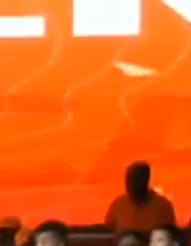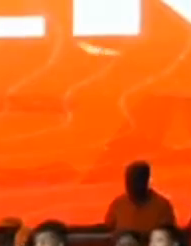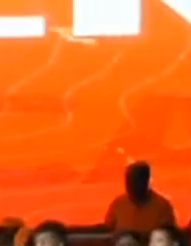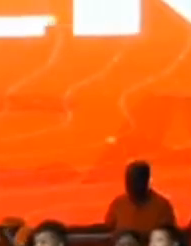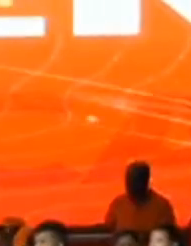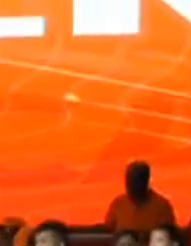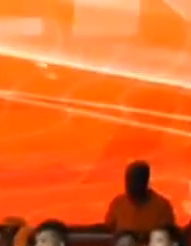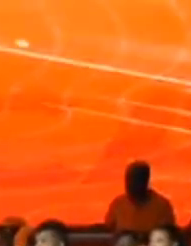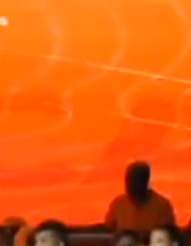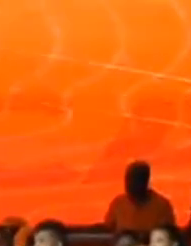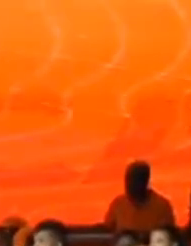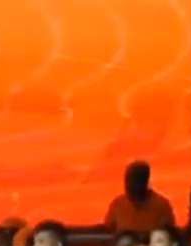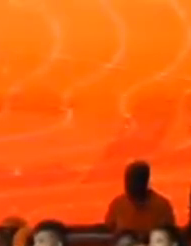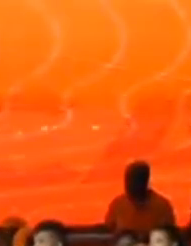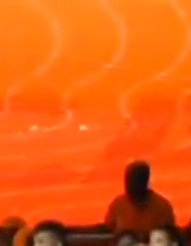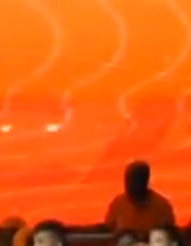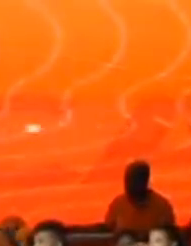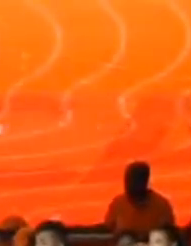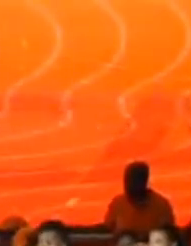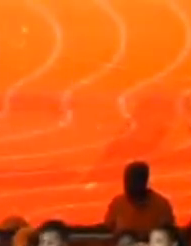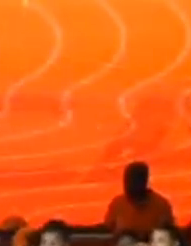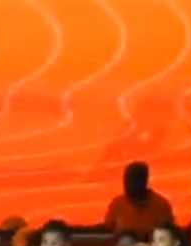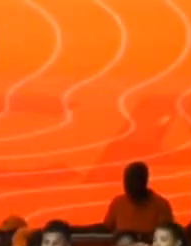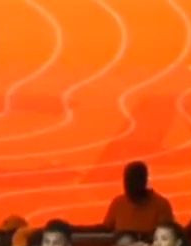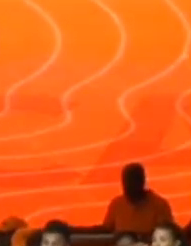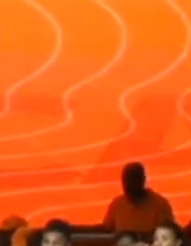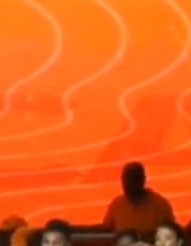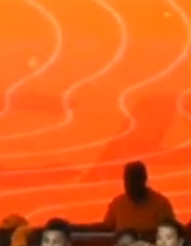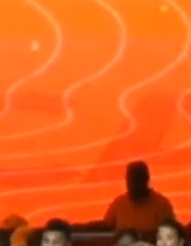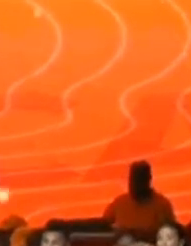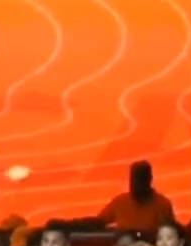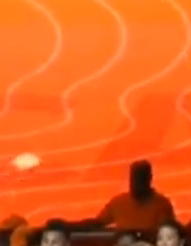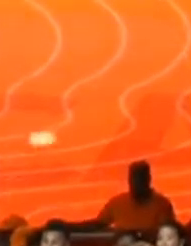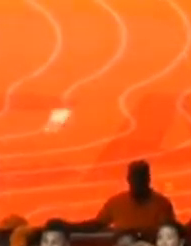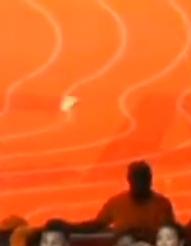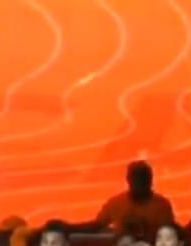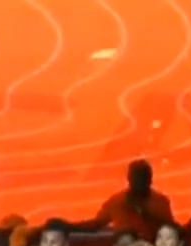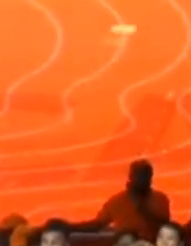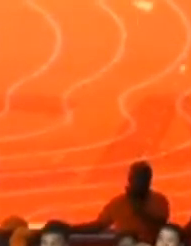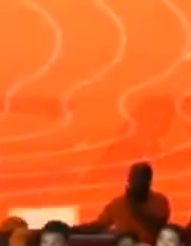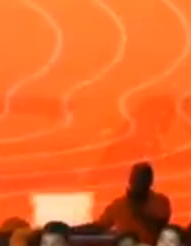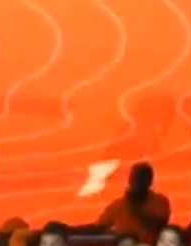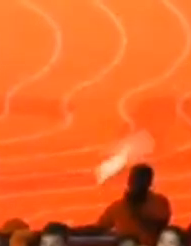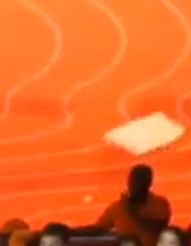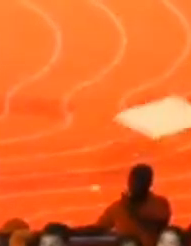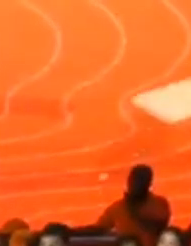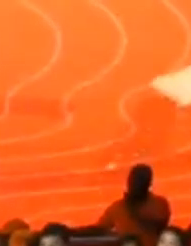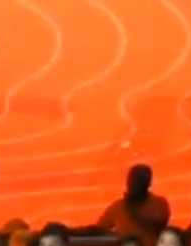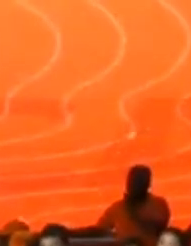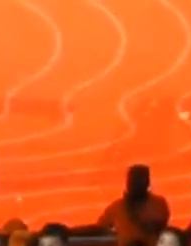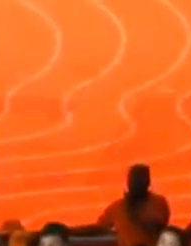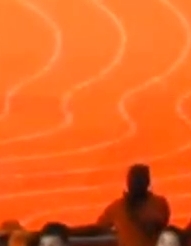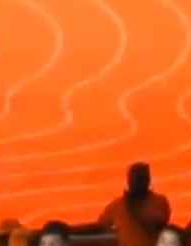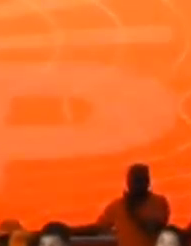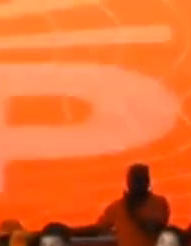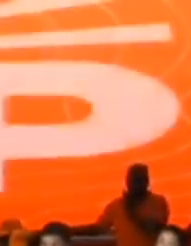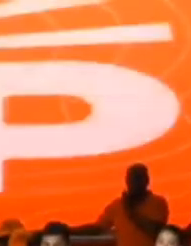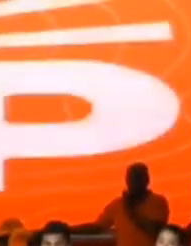to feed the children in need? We will give $400.